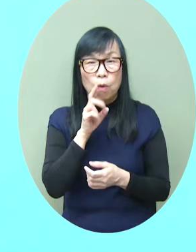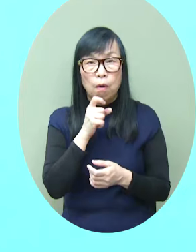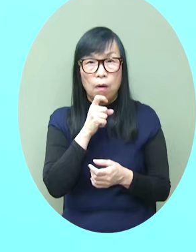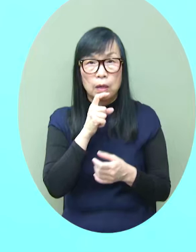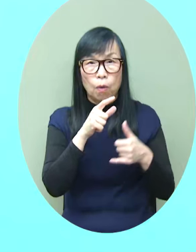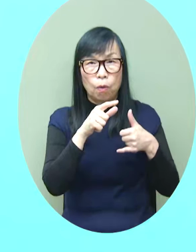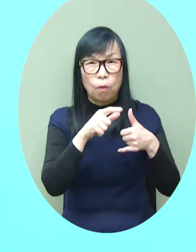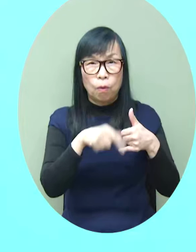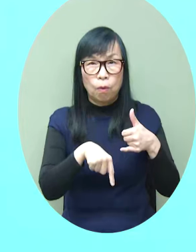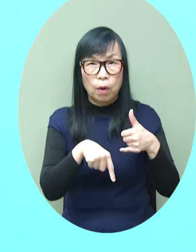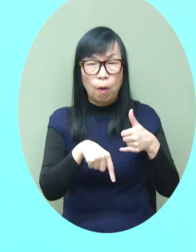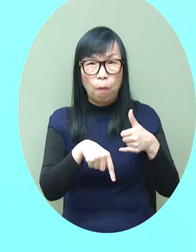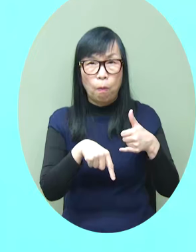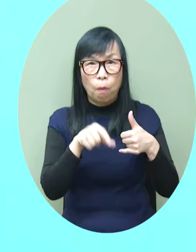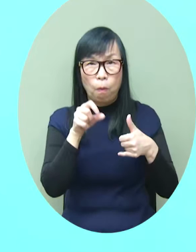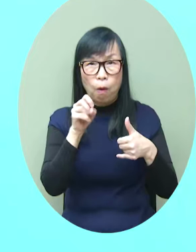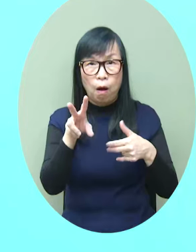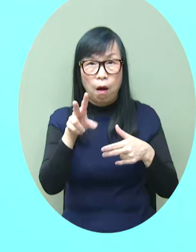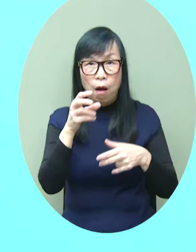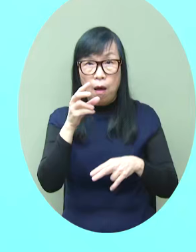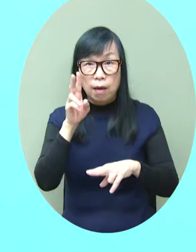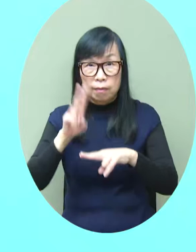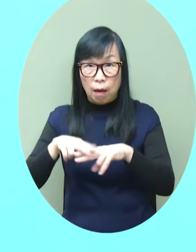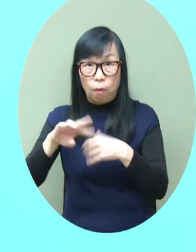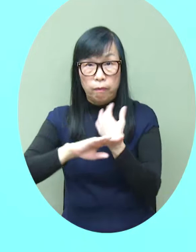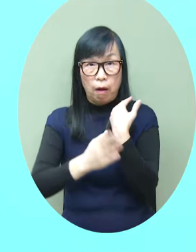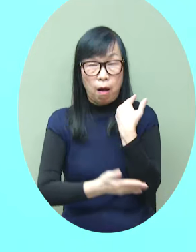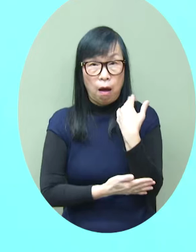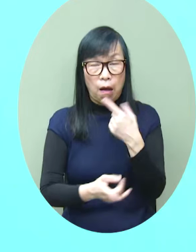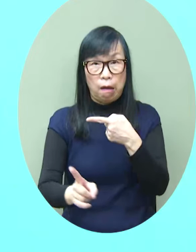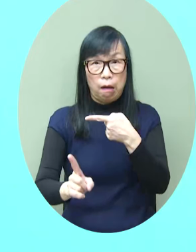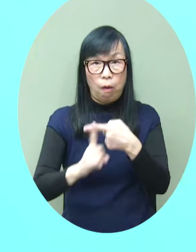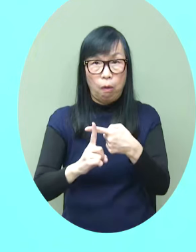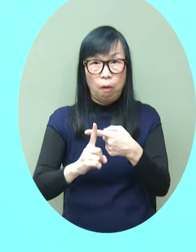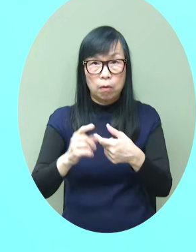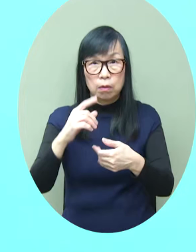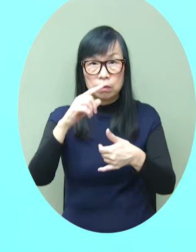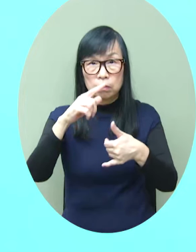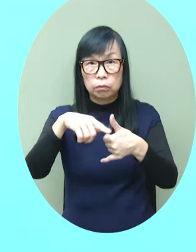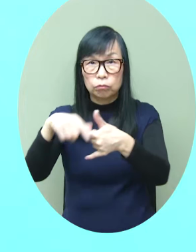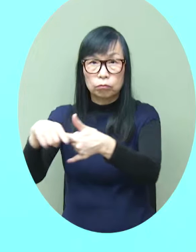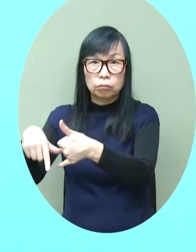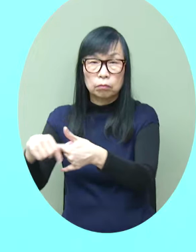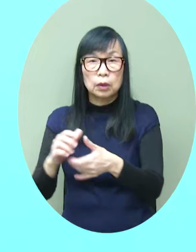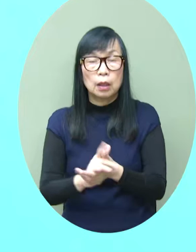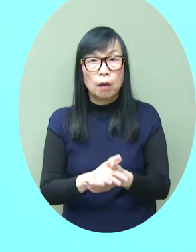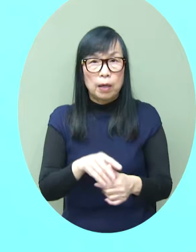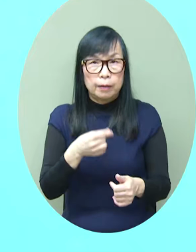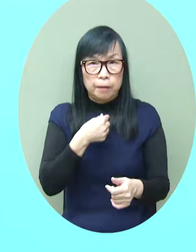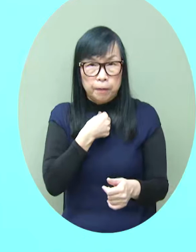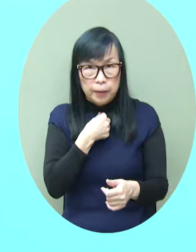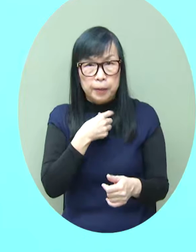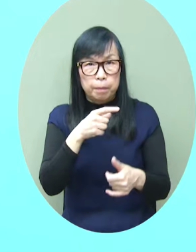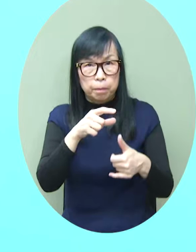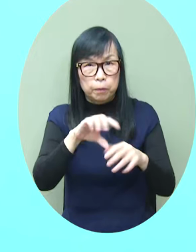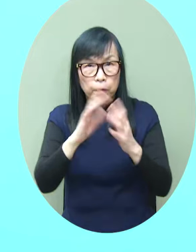posing threats or intimidation on people, one should read very carefully the national security